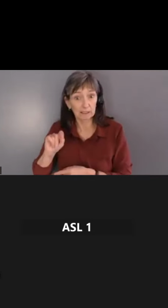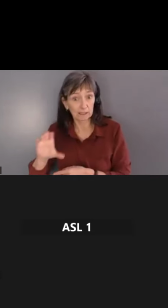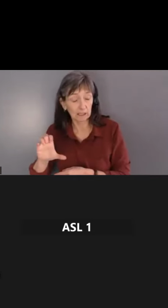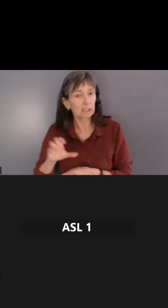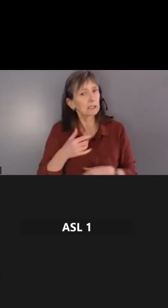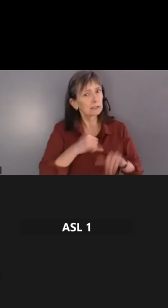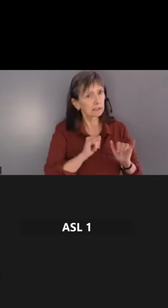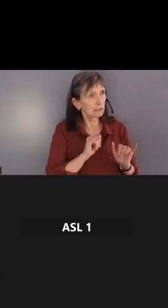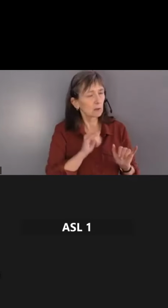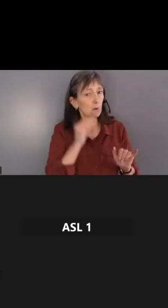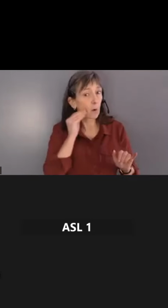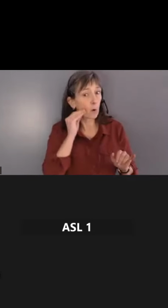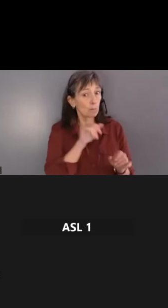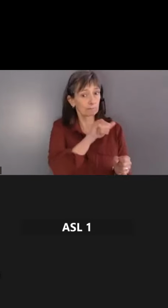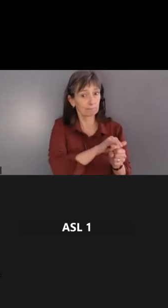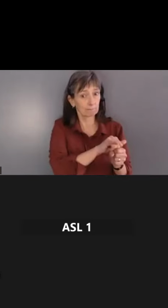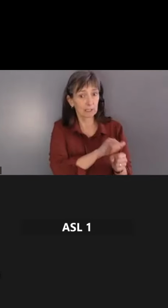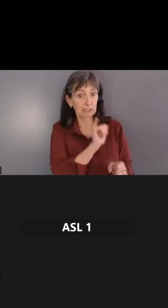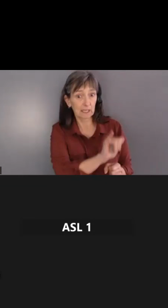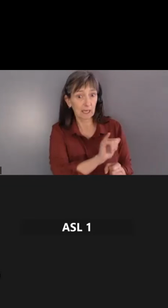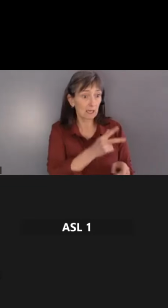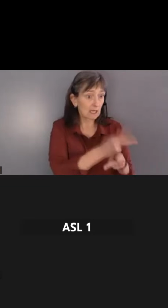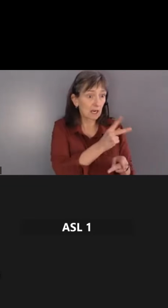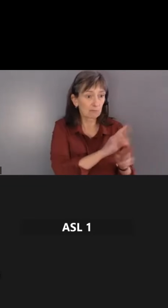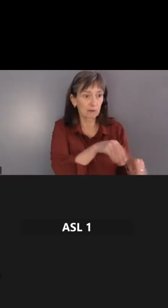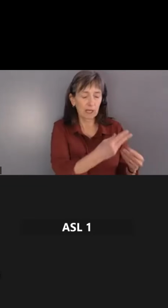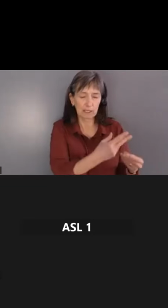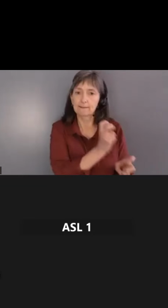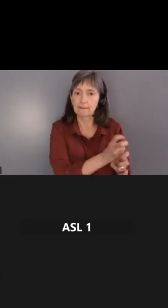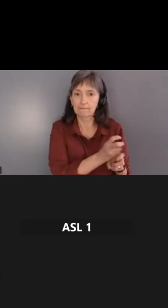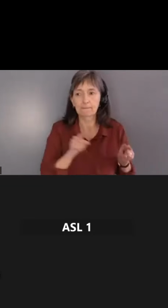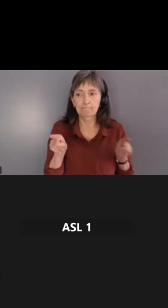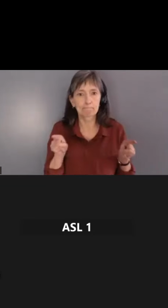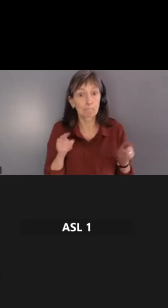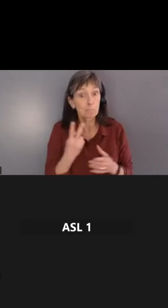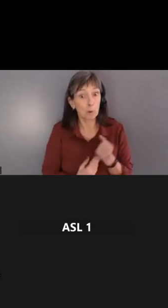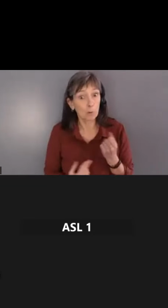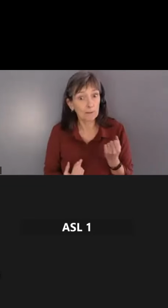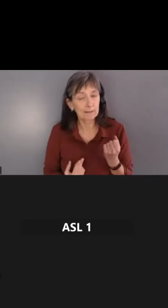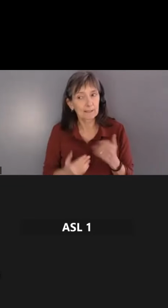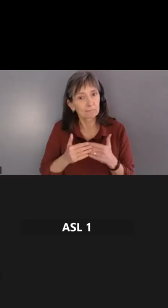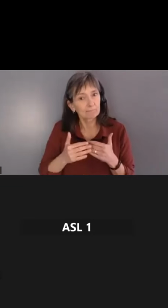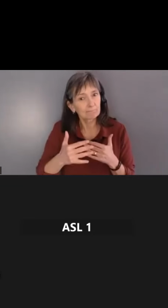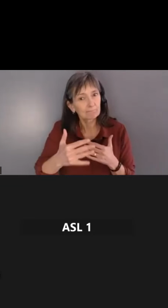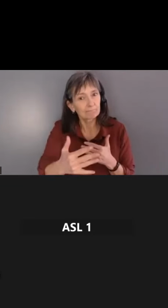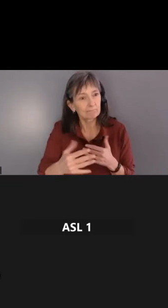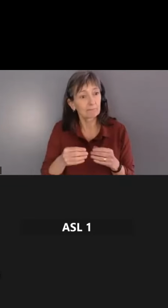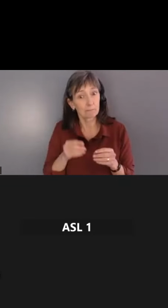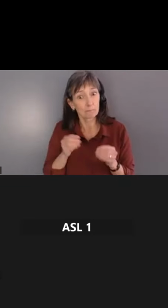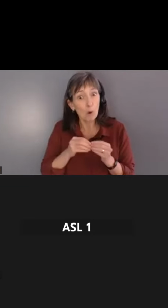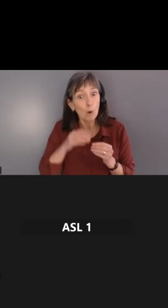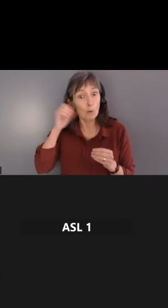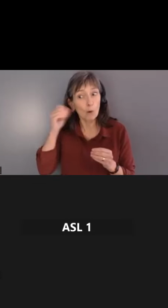is only going to increasingly become a problem as the number of older adults requiring long-term care services continues to grow in